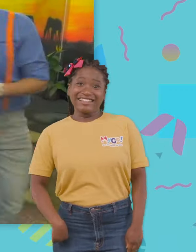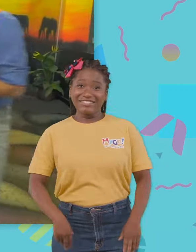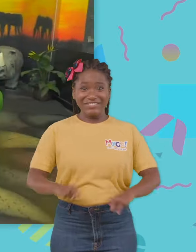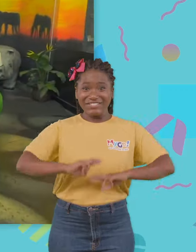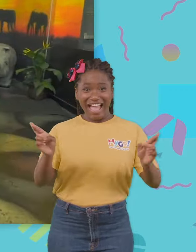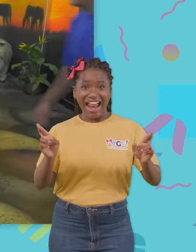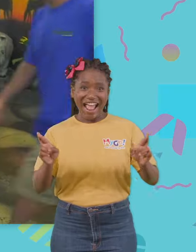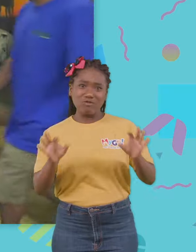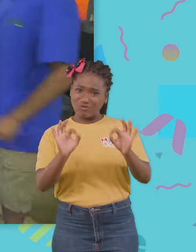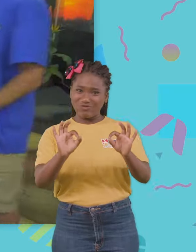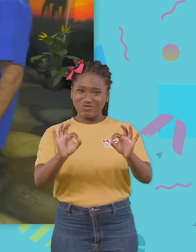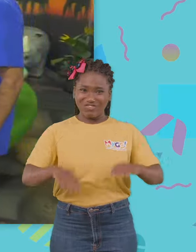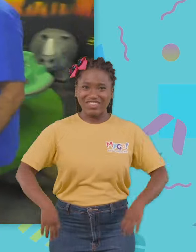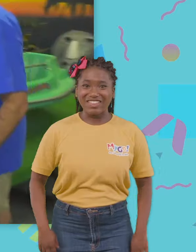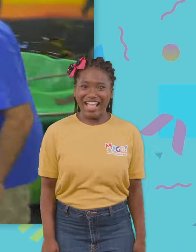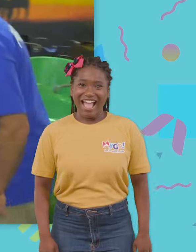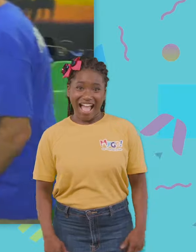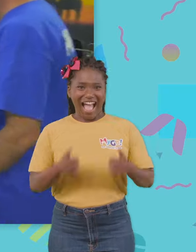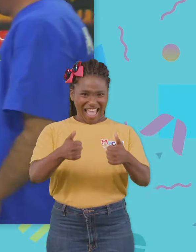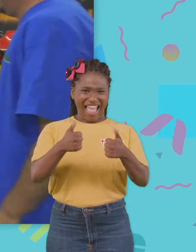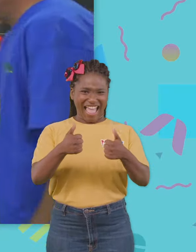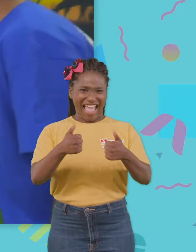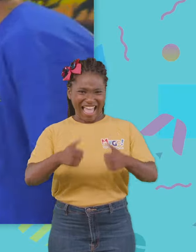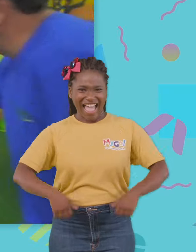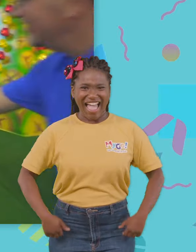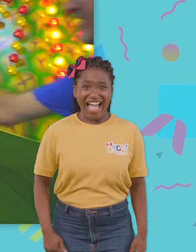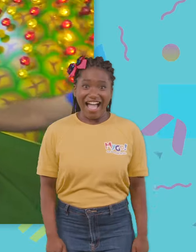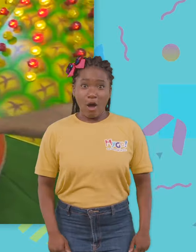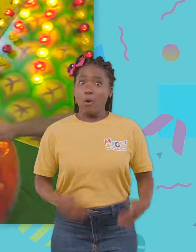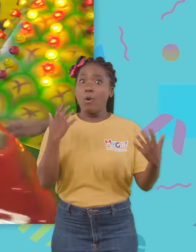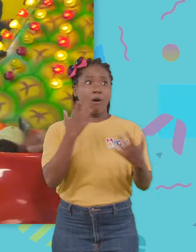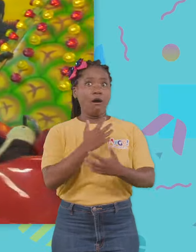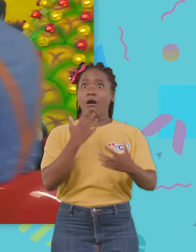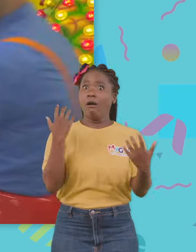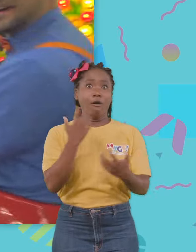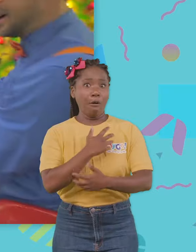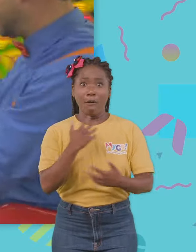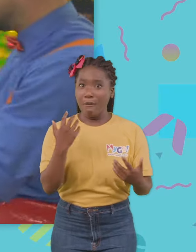Yay, here we go! Ooh, perfect! Alright! Oh, whoa!